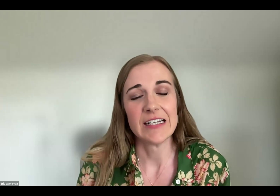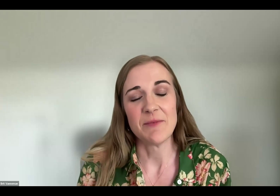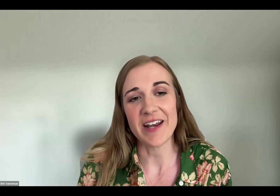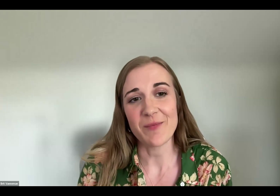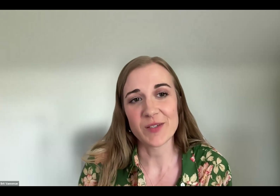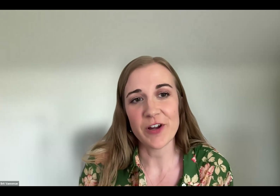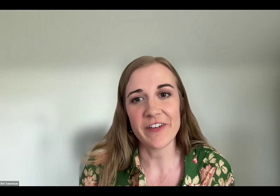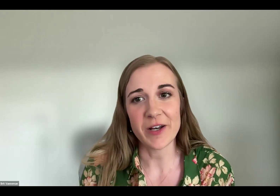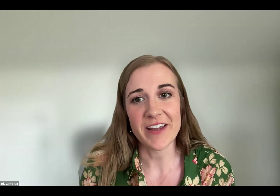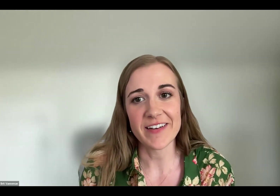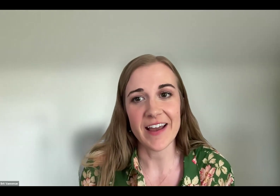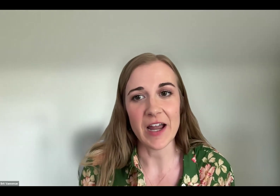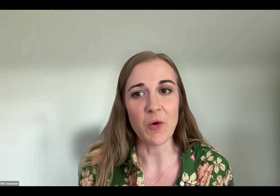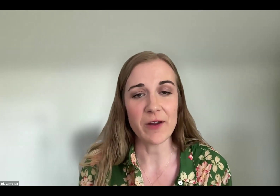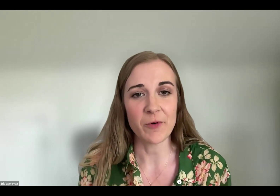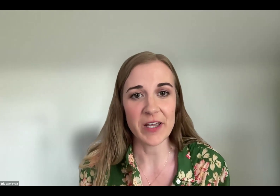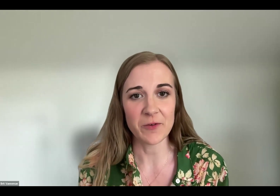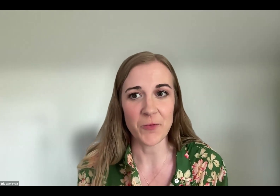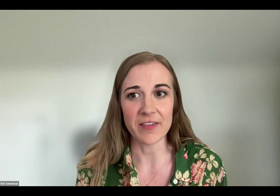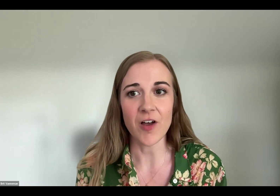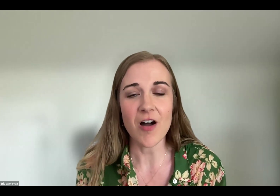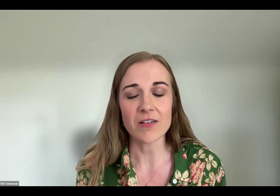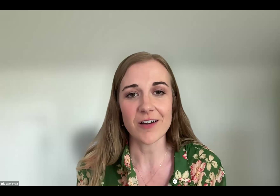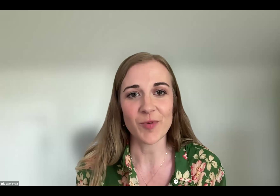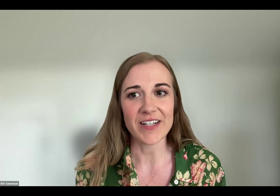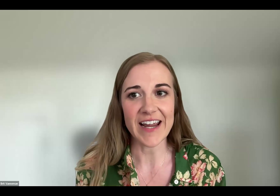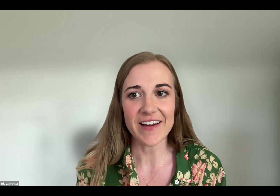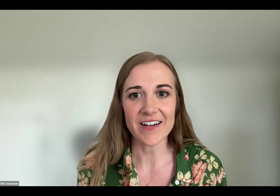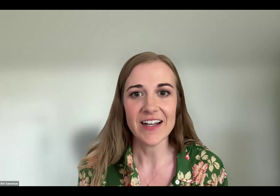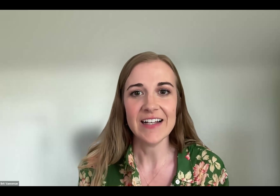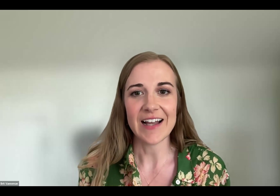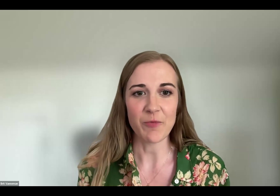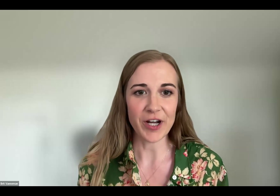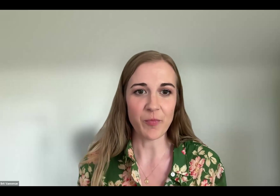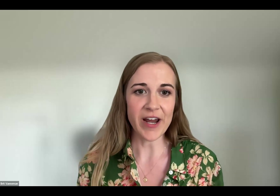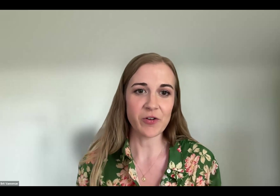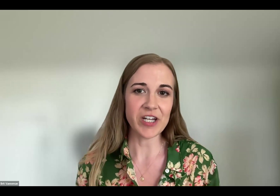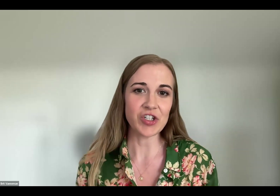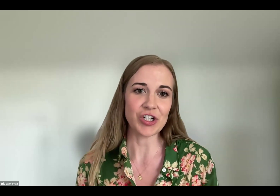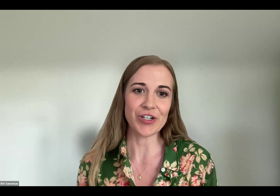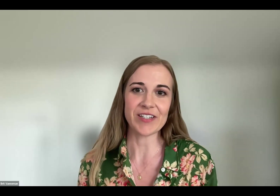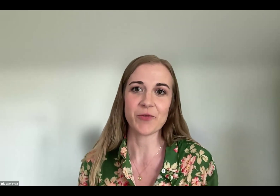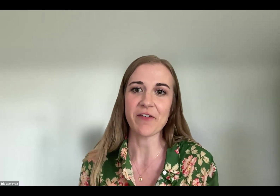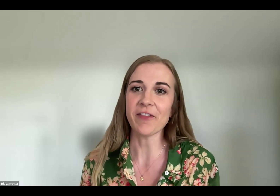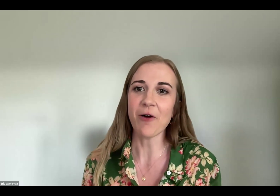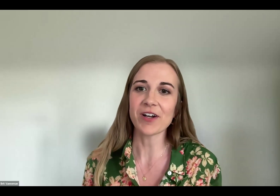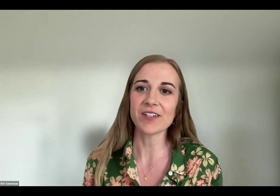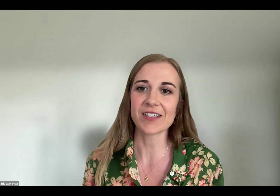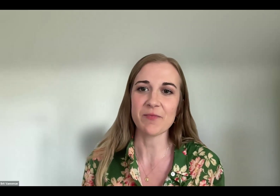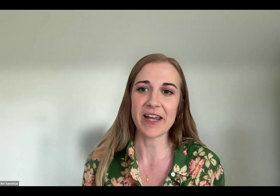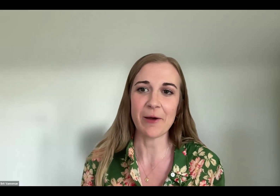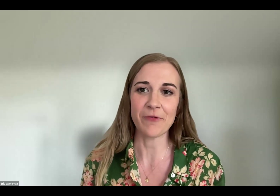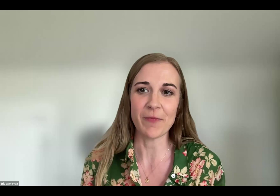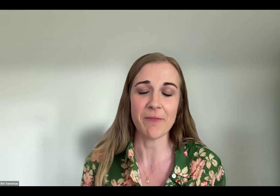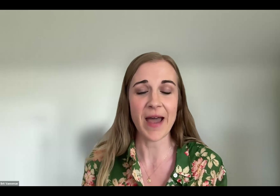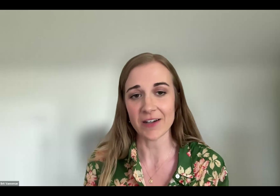advocates. My name is Britt Vanneman. I am a white woman with long, dark blonde hair. I'm wearing a bright green shirt with flowers